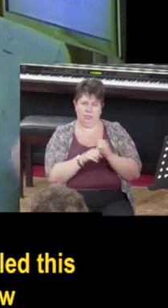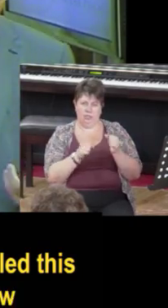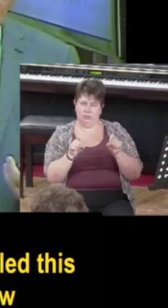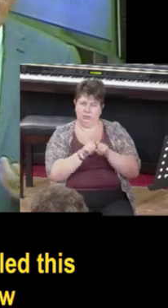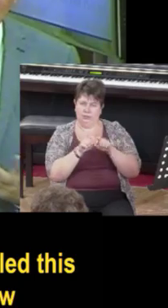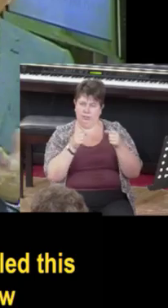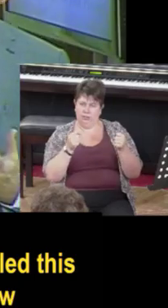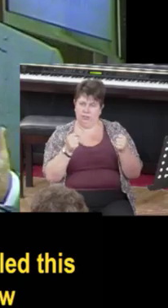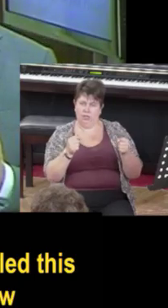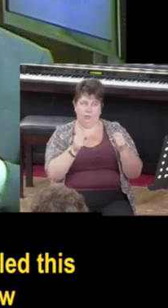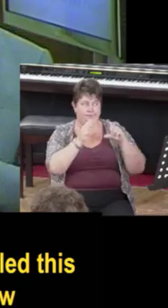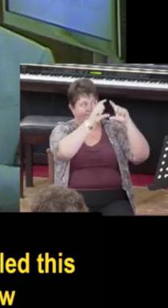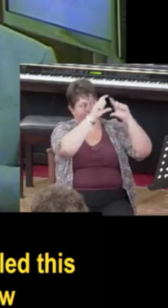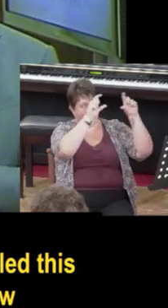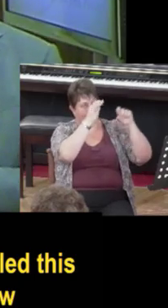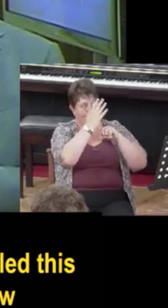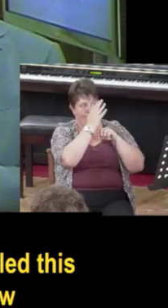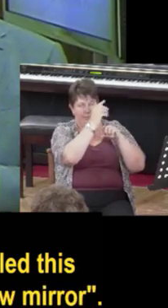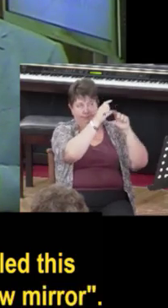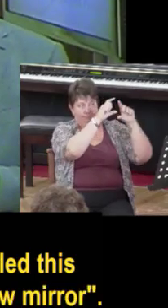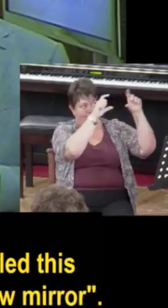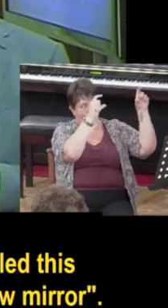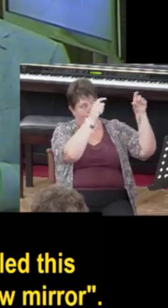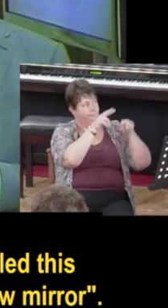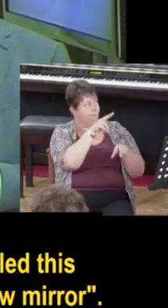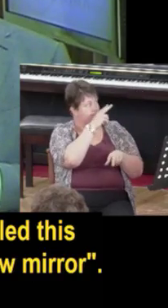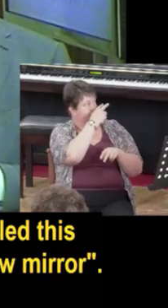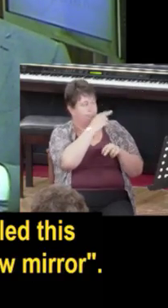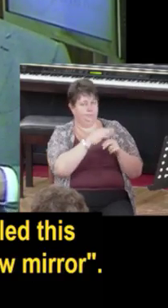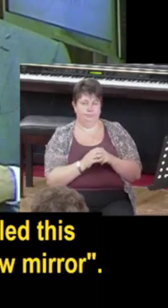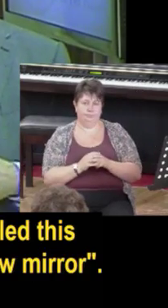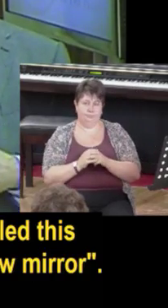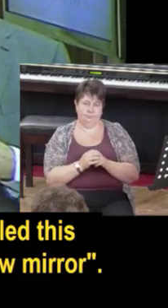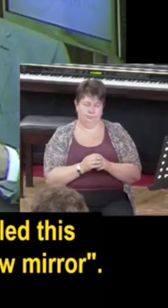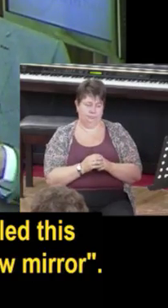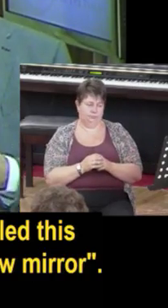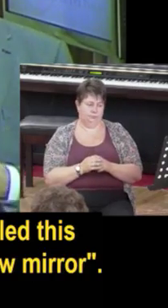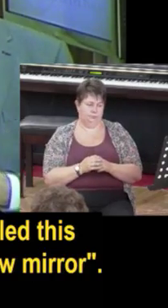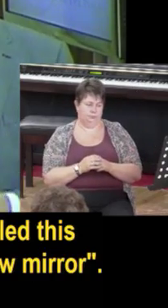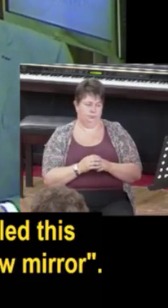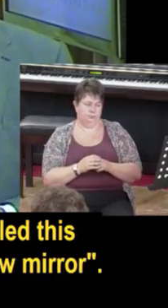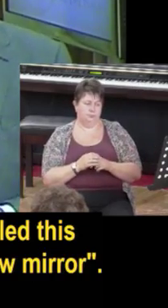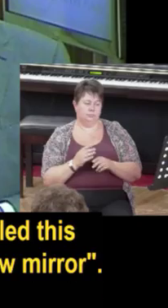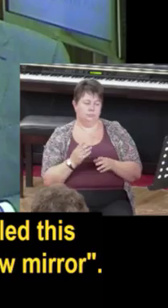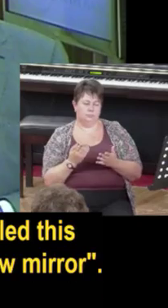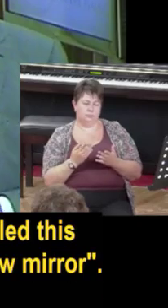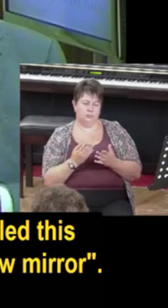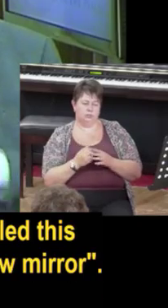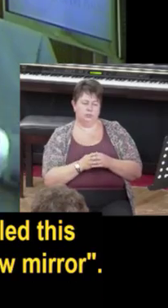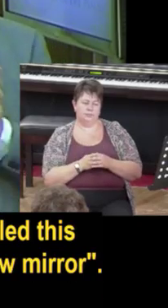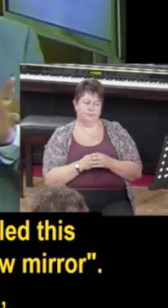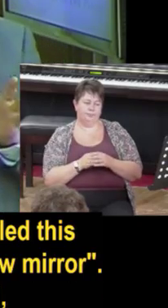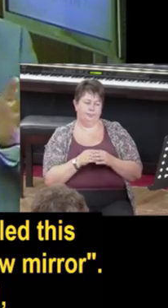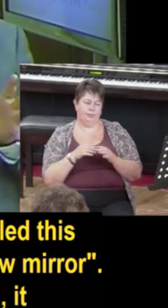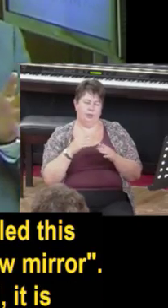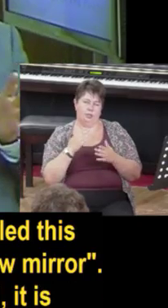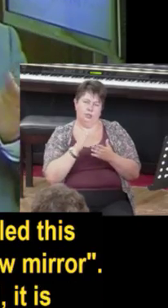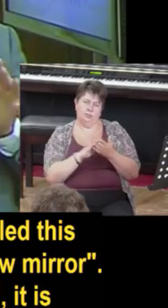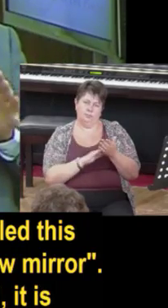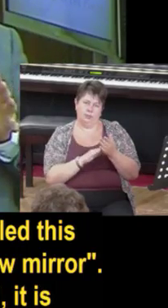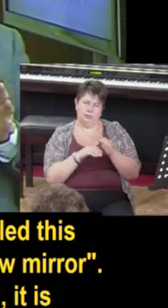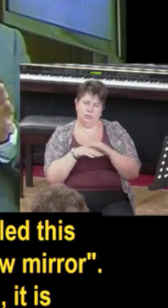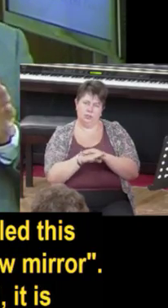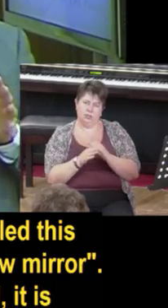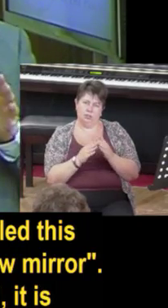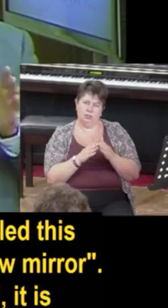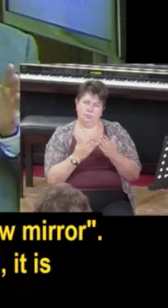intensely personal book, it's also an intentionally prophetic book. And by prophetic,